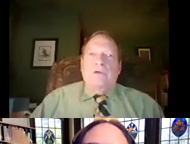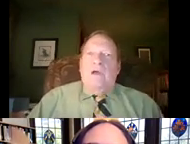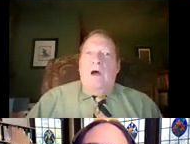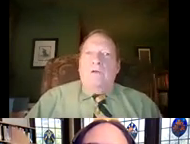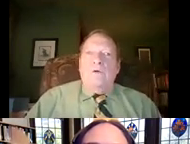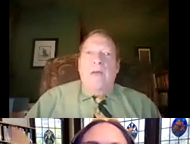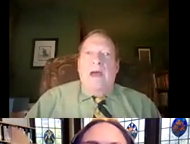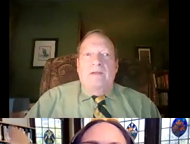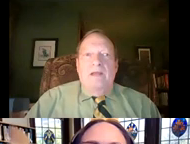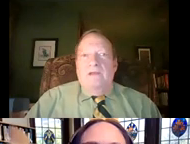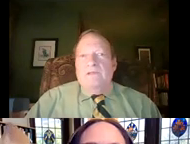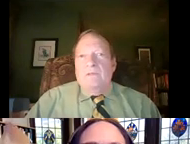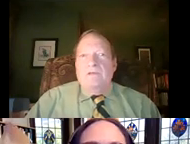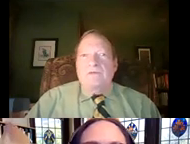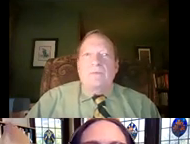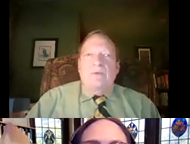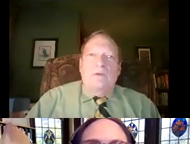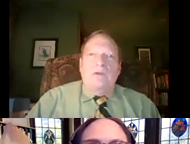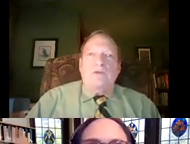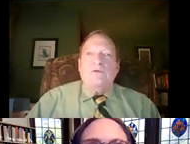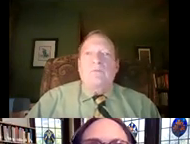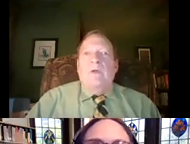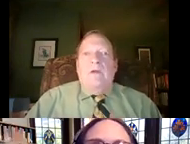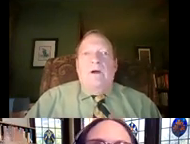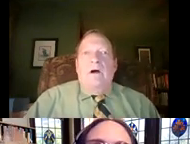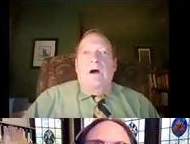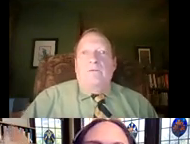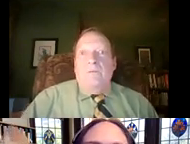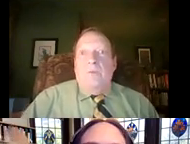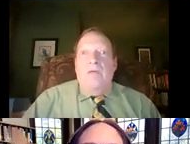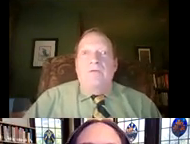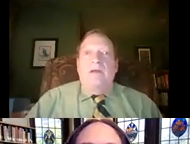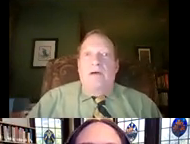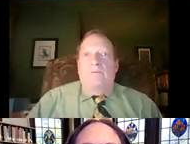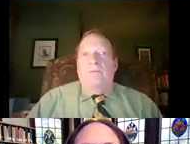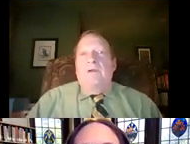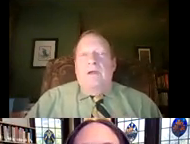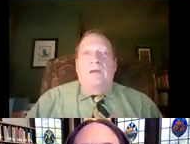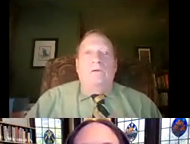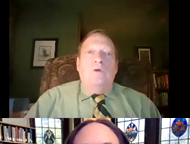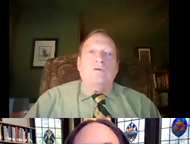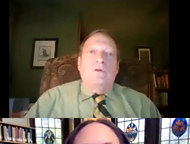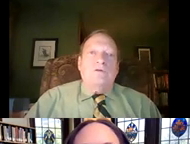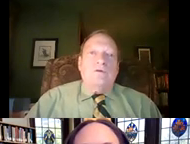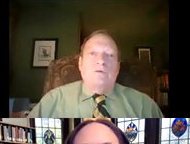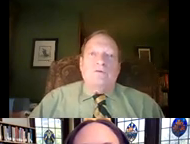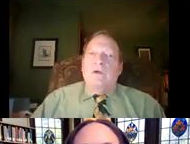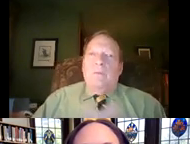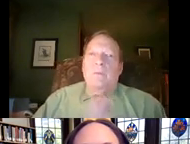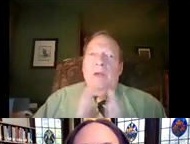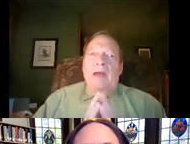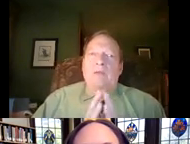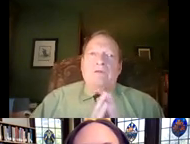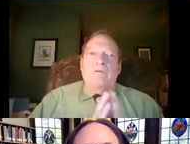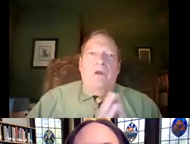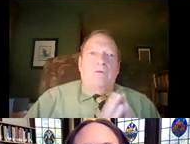schools to combat the anti-Semitism and the racism of the private health and law schools. But